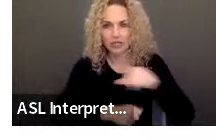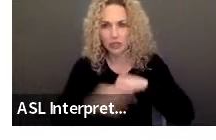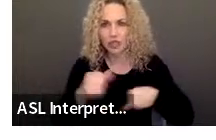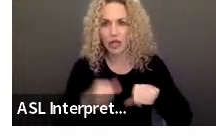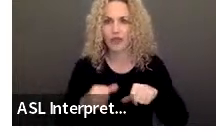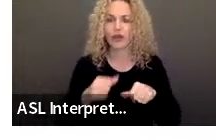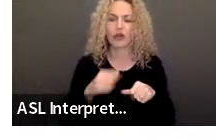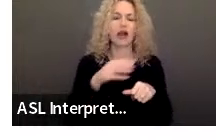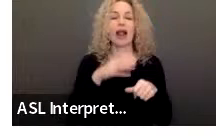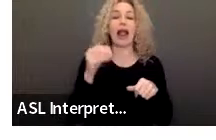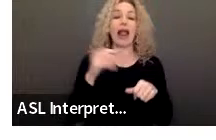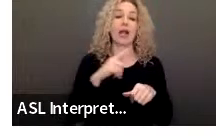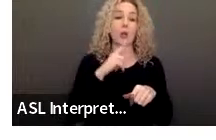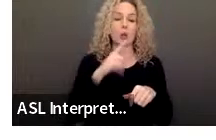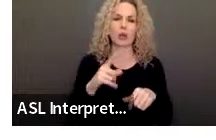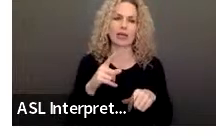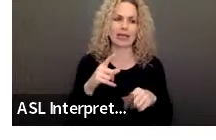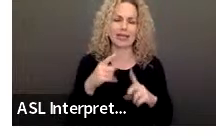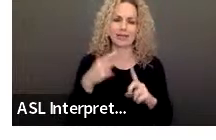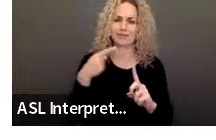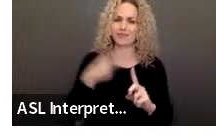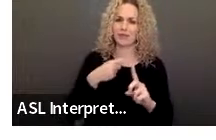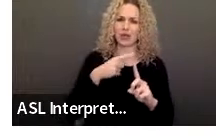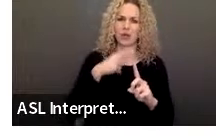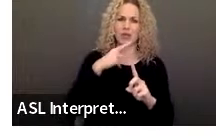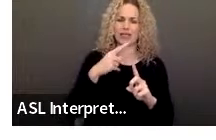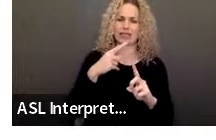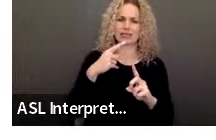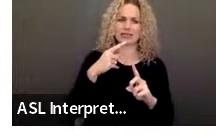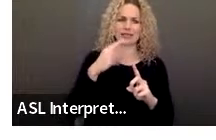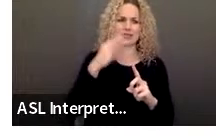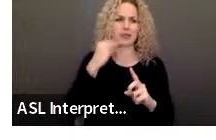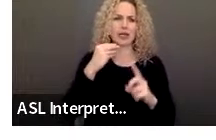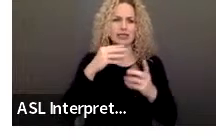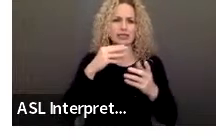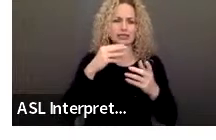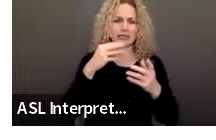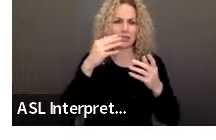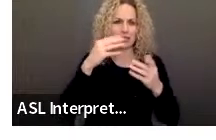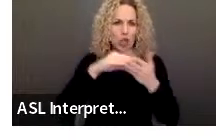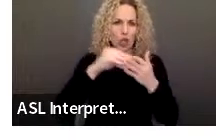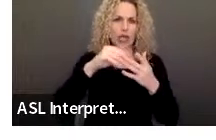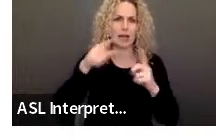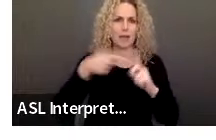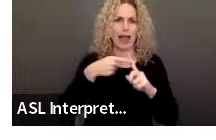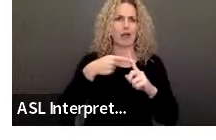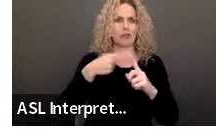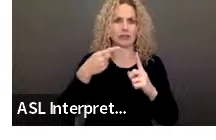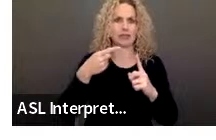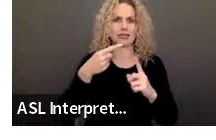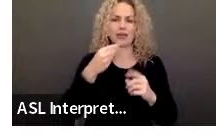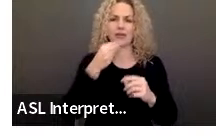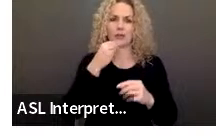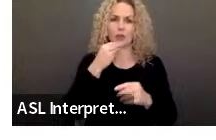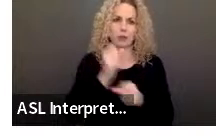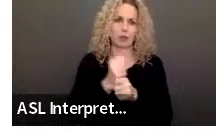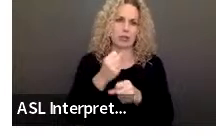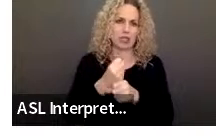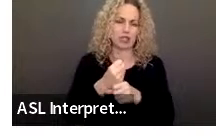and steward a very unique parcel we have for food production here in Santa Cruz. So next slide,